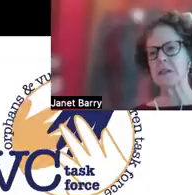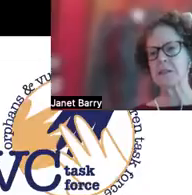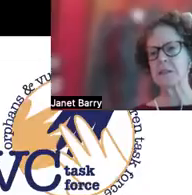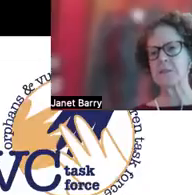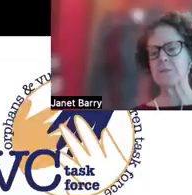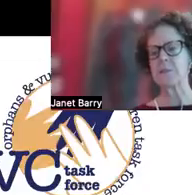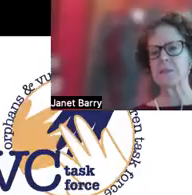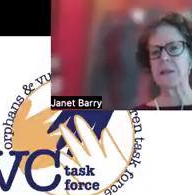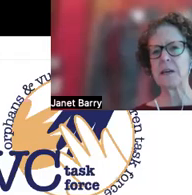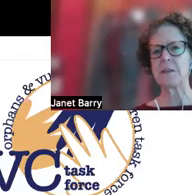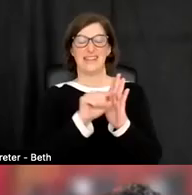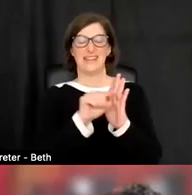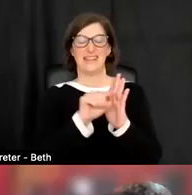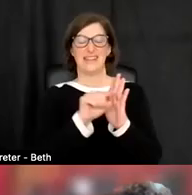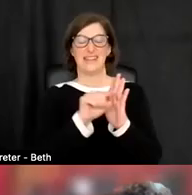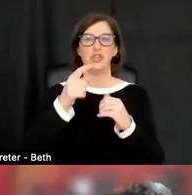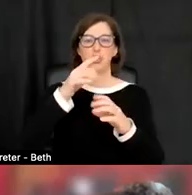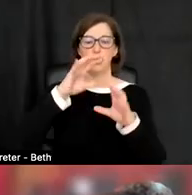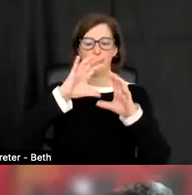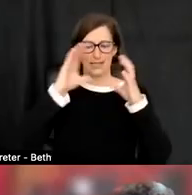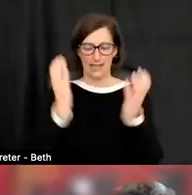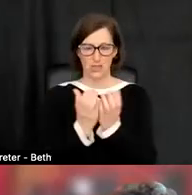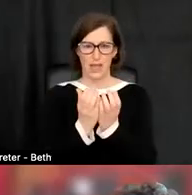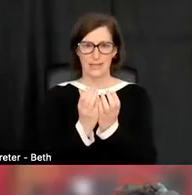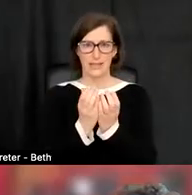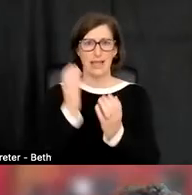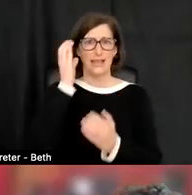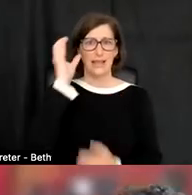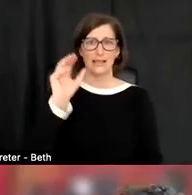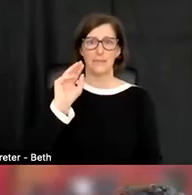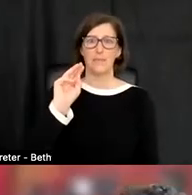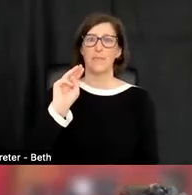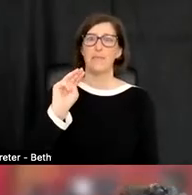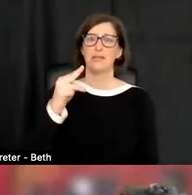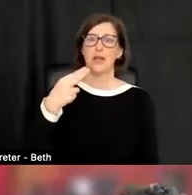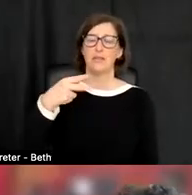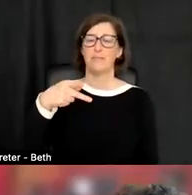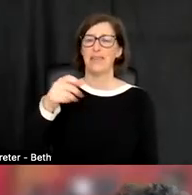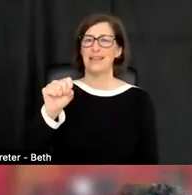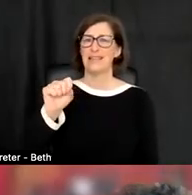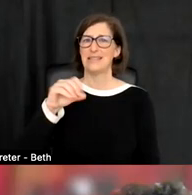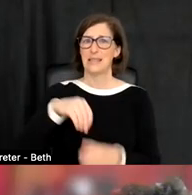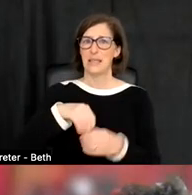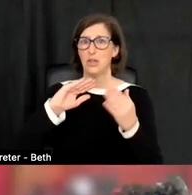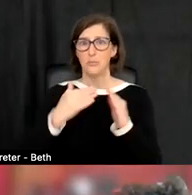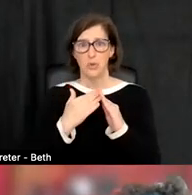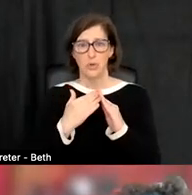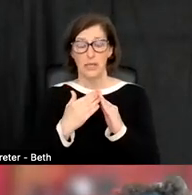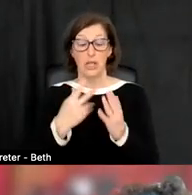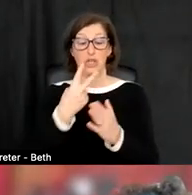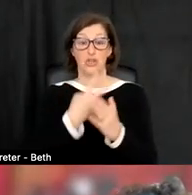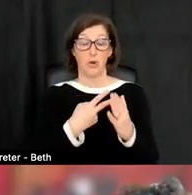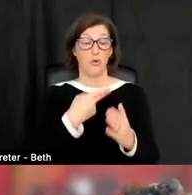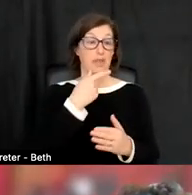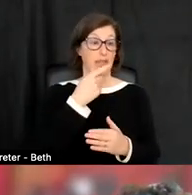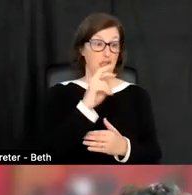the concept of mental health and PSS in the community, both to engender